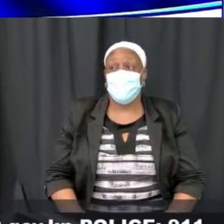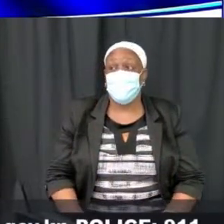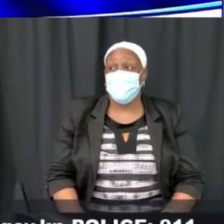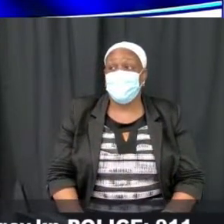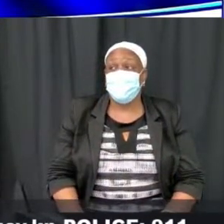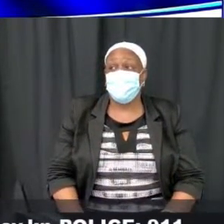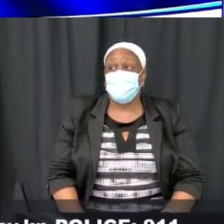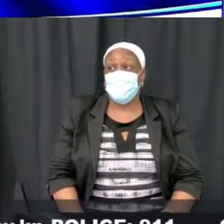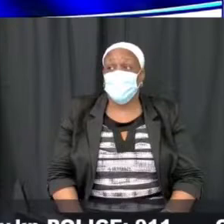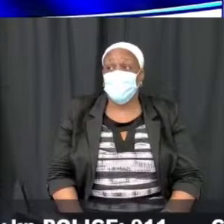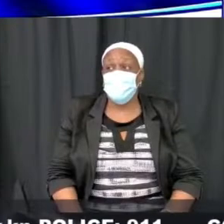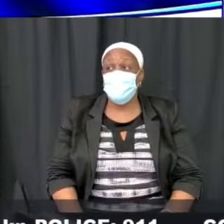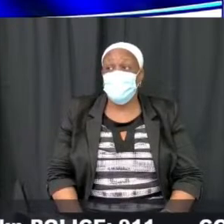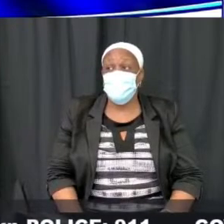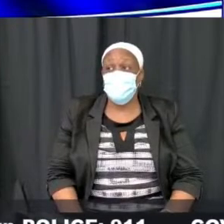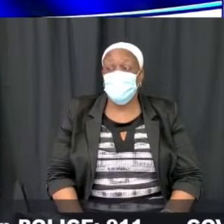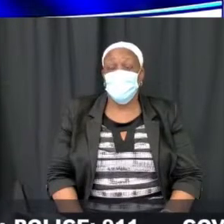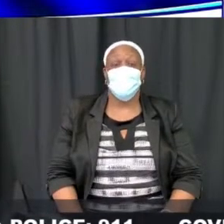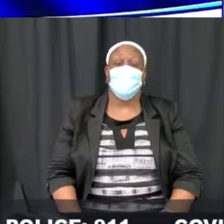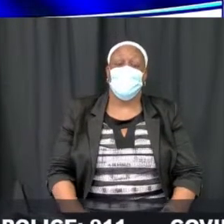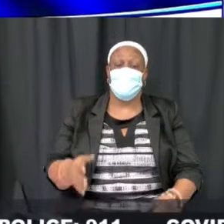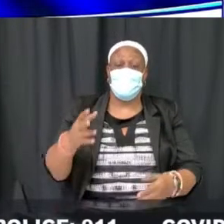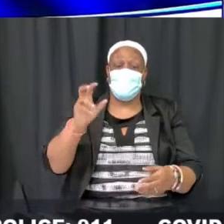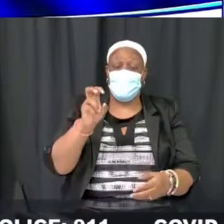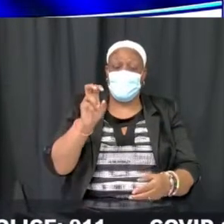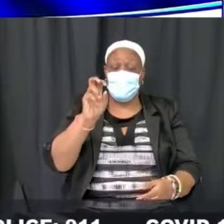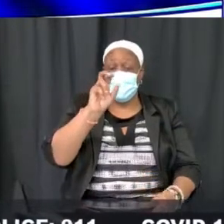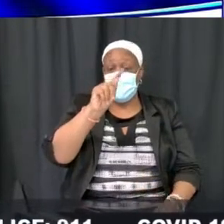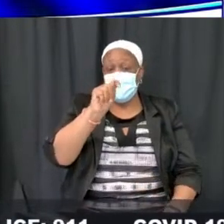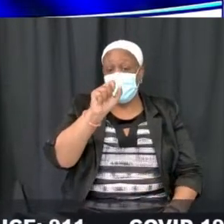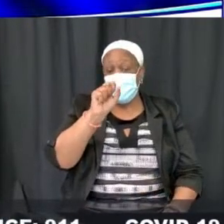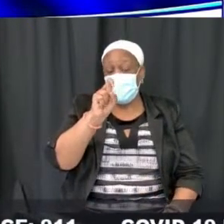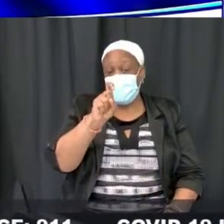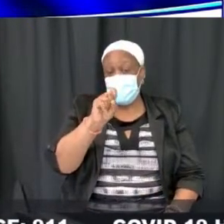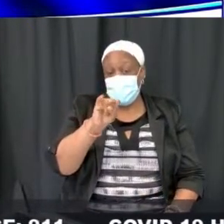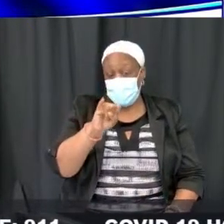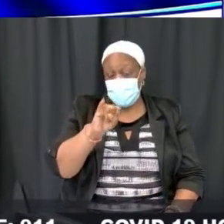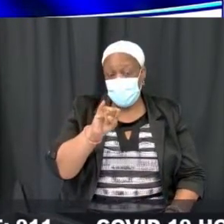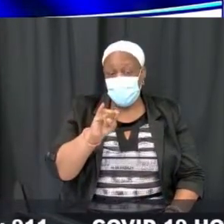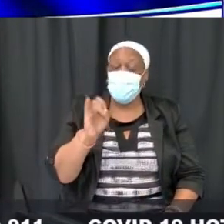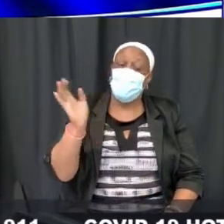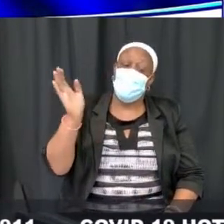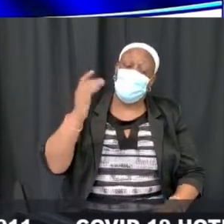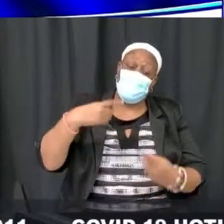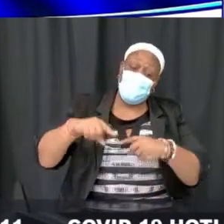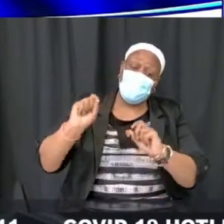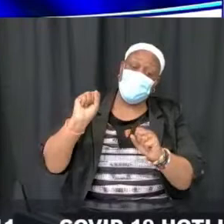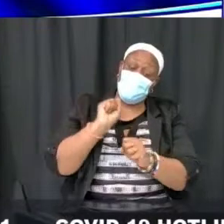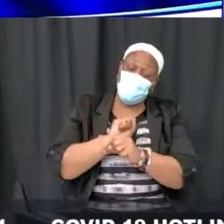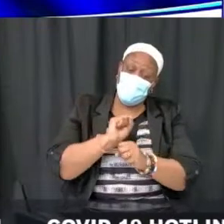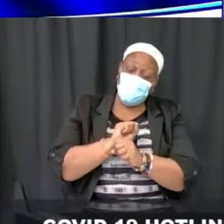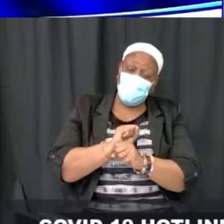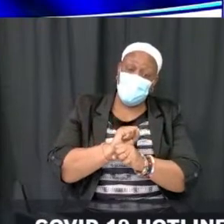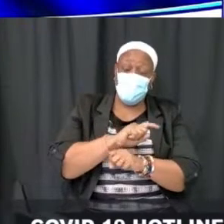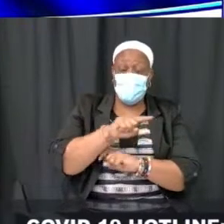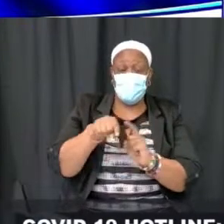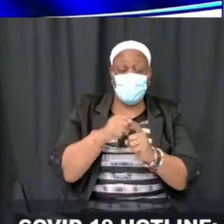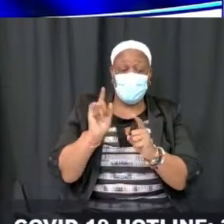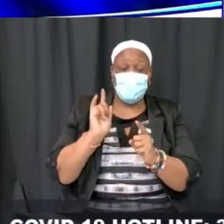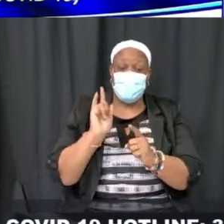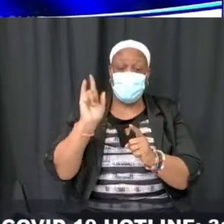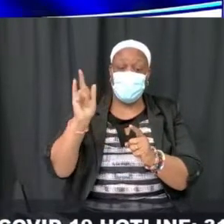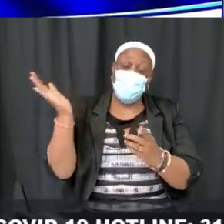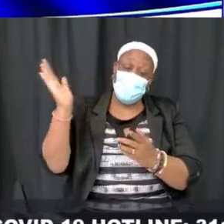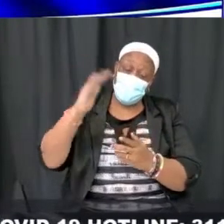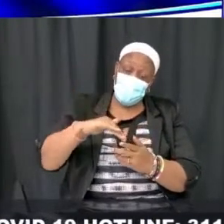to ensure that they service the incoming flights. The port workers who processed anyone coming into our countries. But